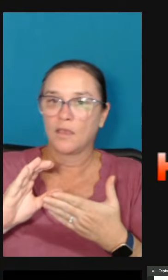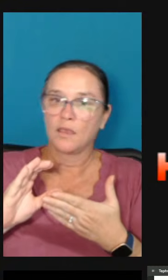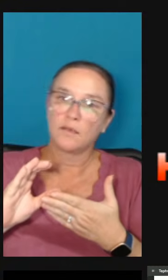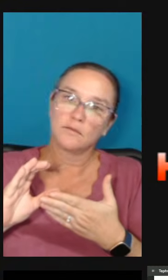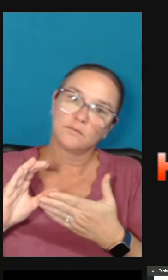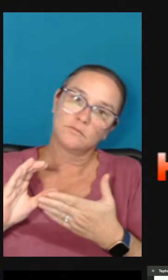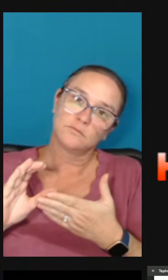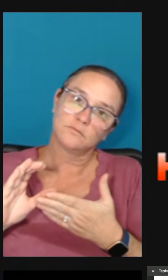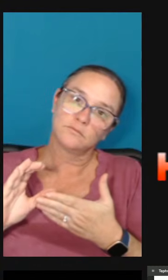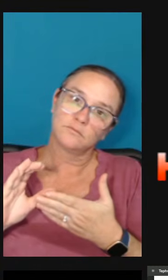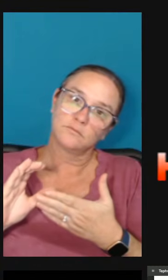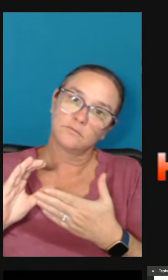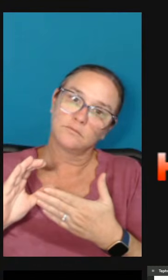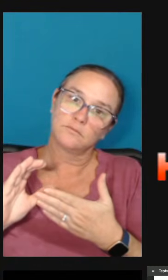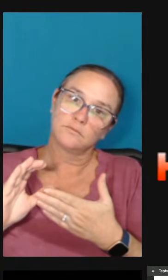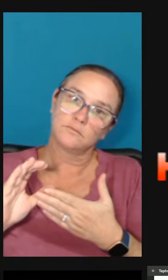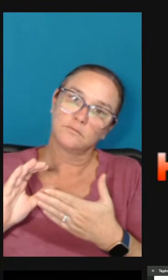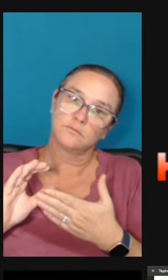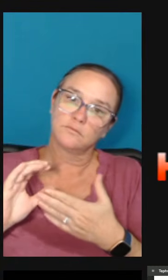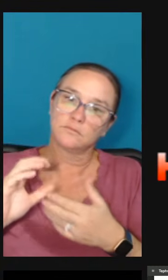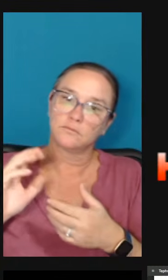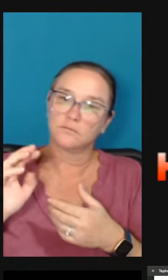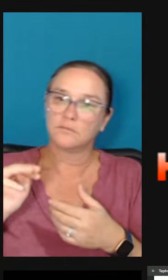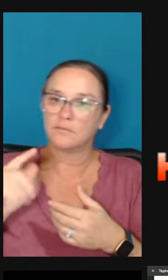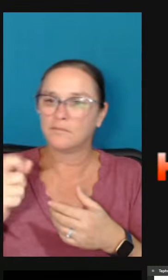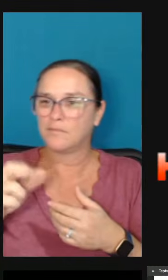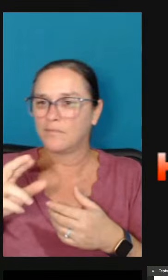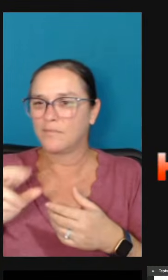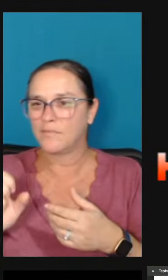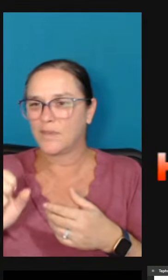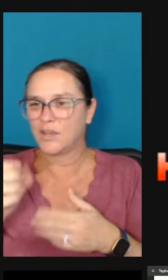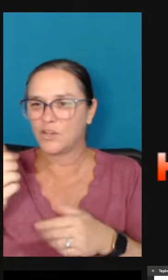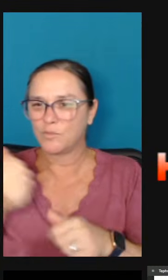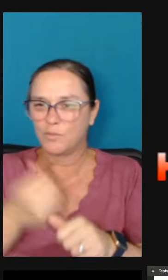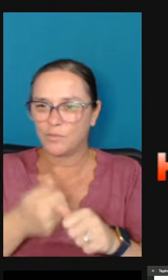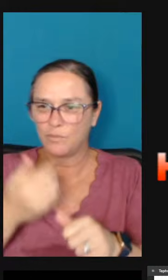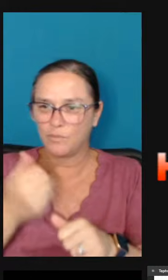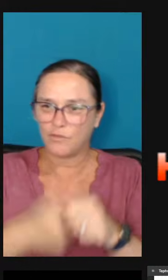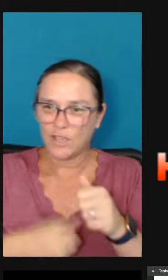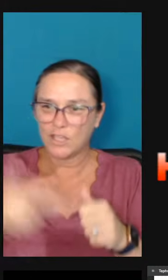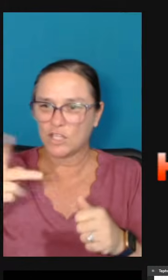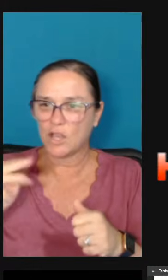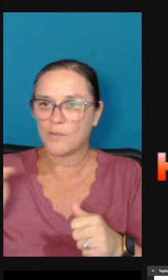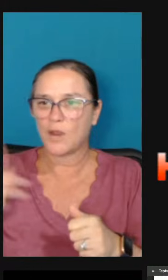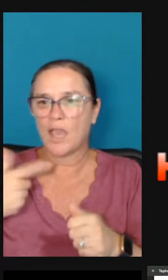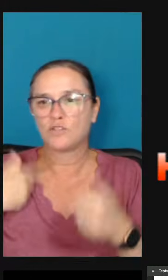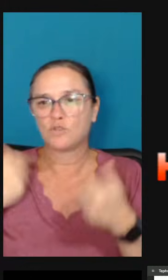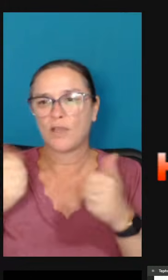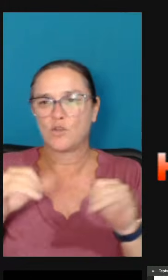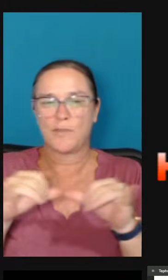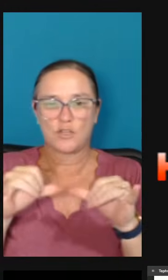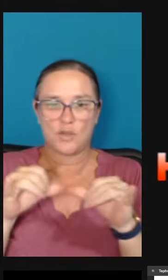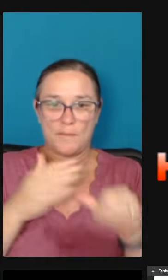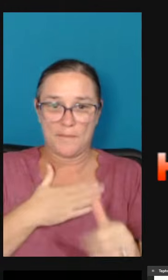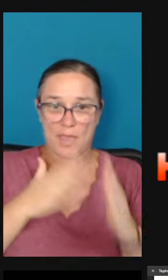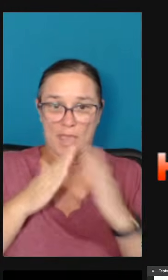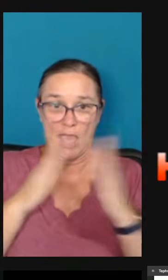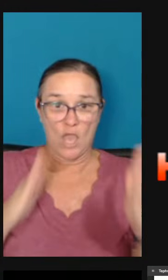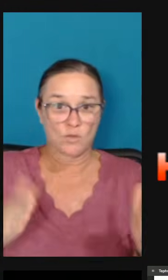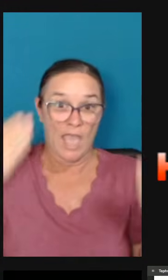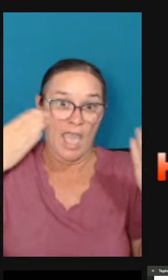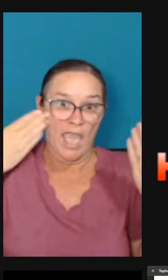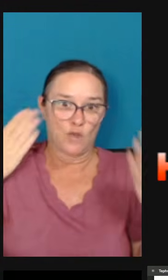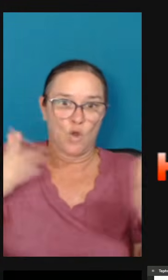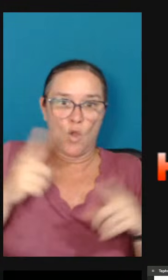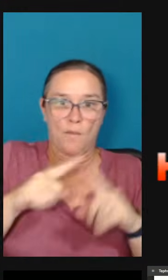my roof and I try to measure how much came off, and I try to do a very rough estimate of calculation of how much we are. I don't know, but my